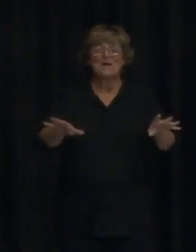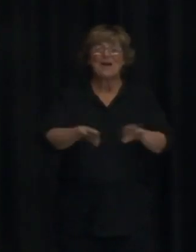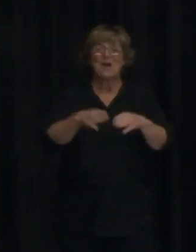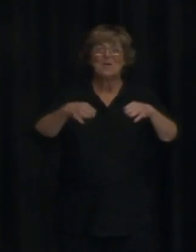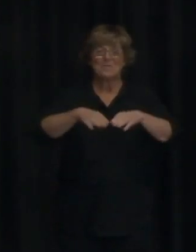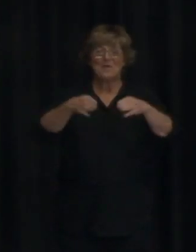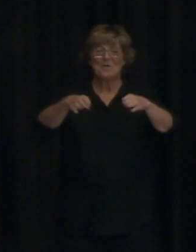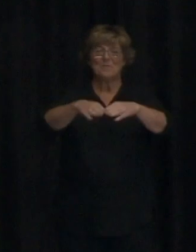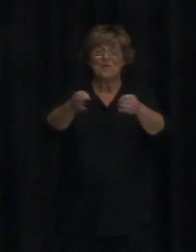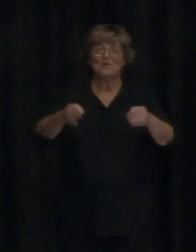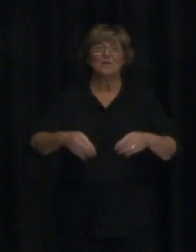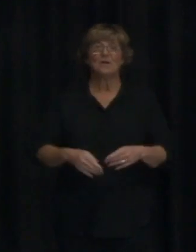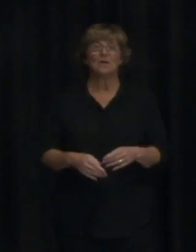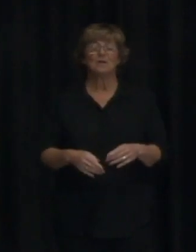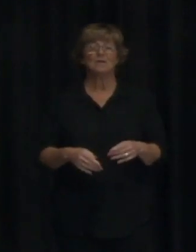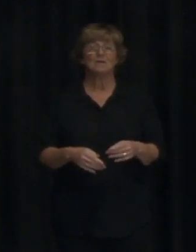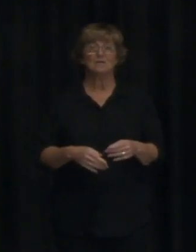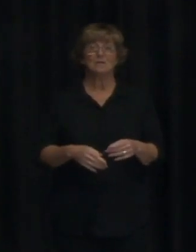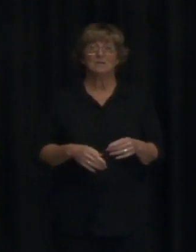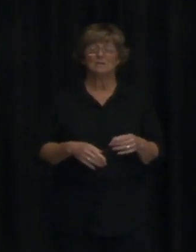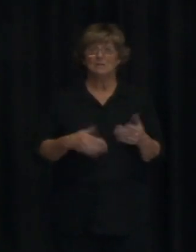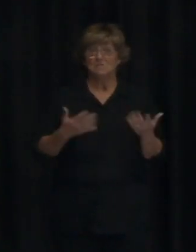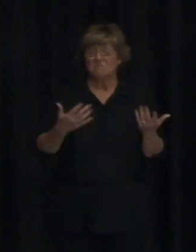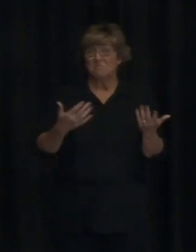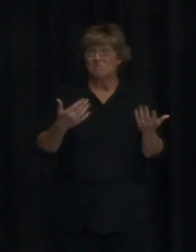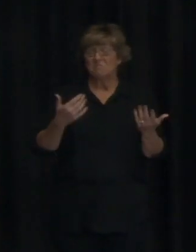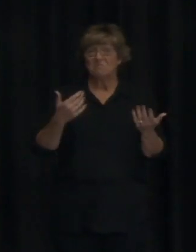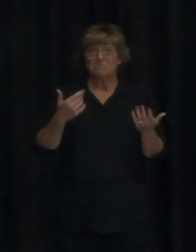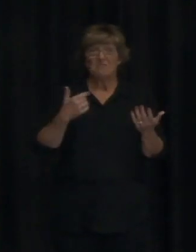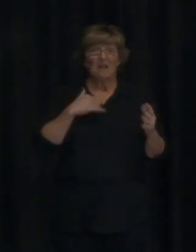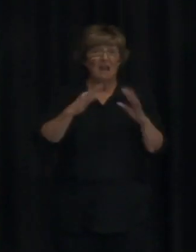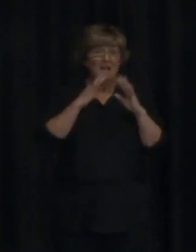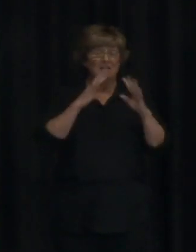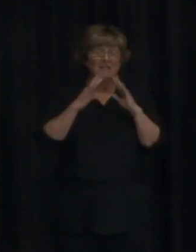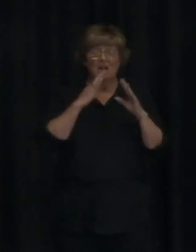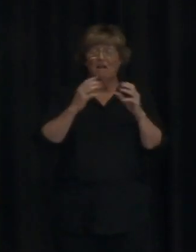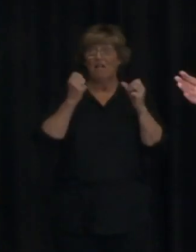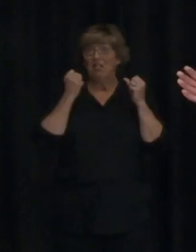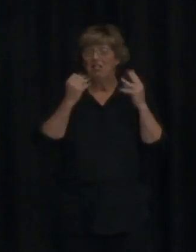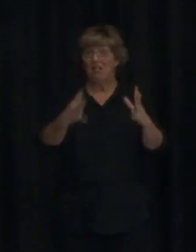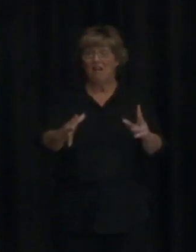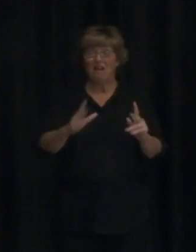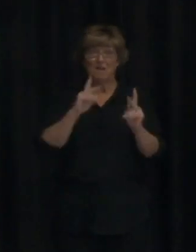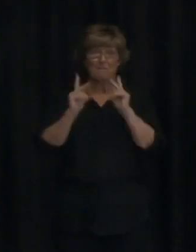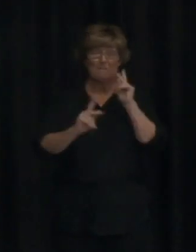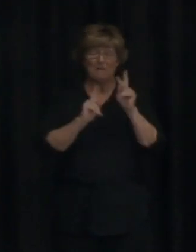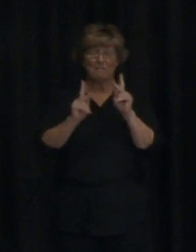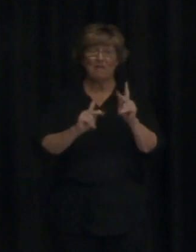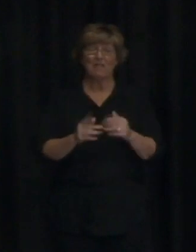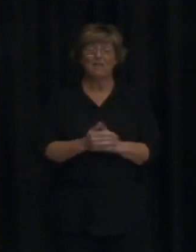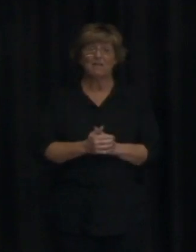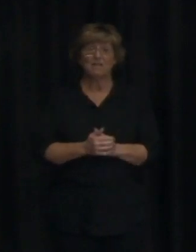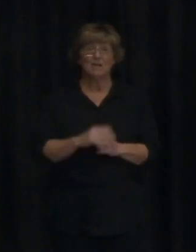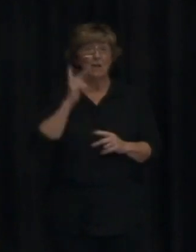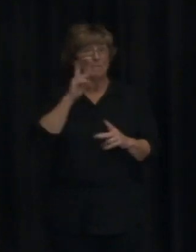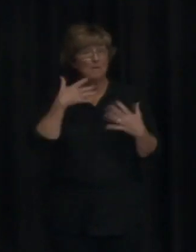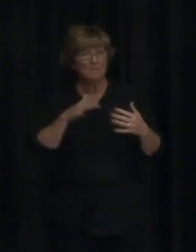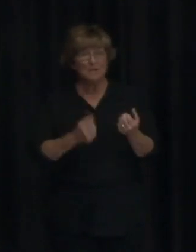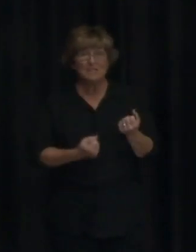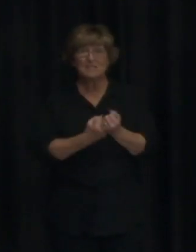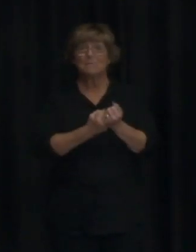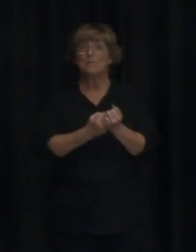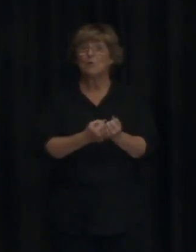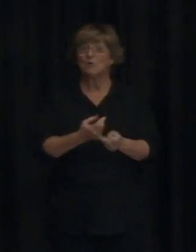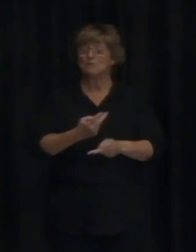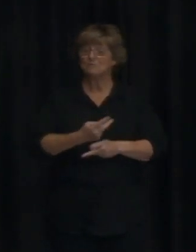think people, no one I talk to, at least, and I talk to plenty of people across the spectrum on this issue. People are supportive, people are